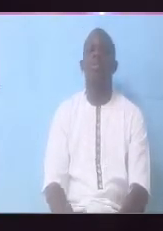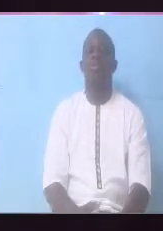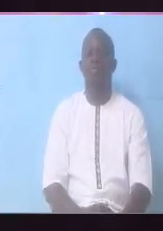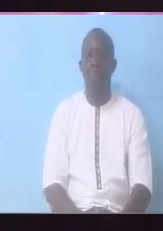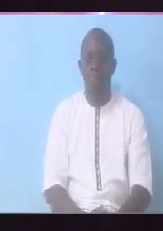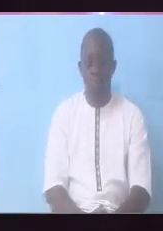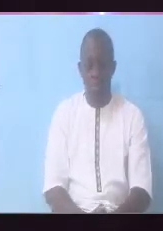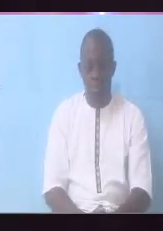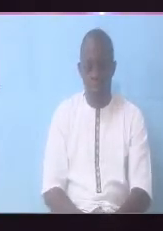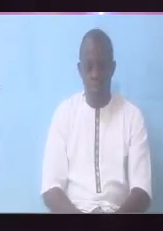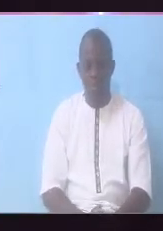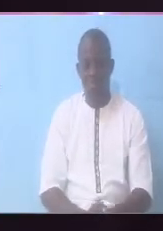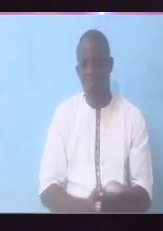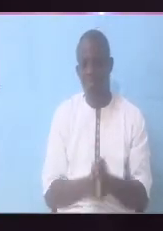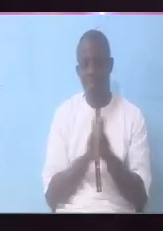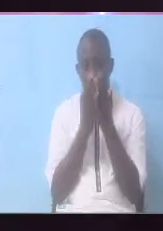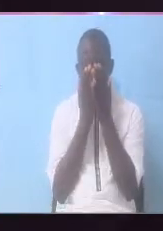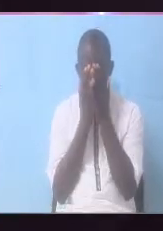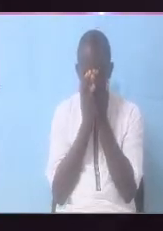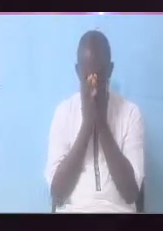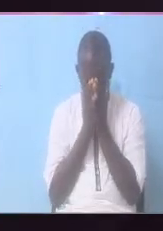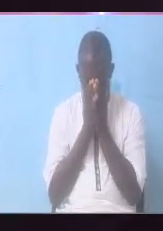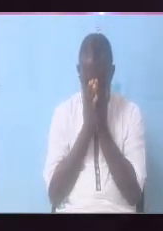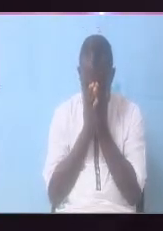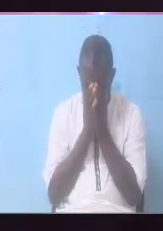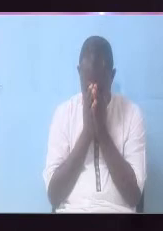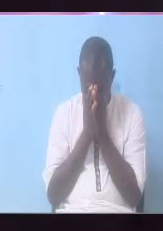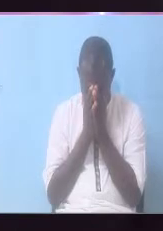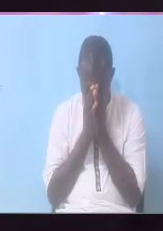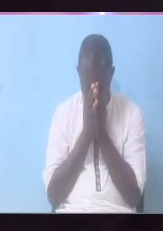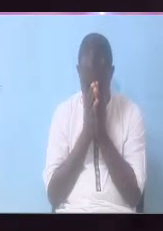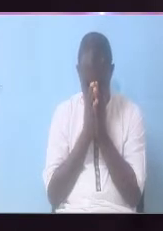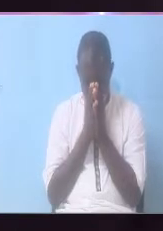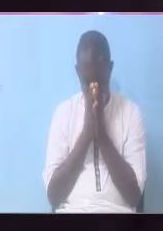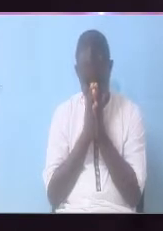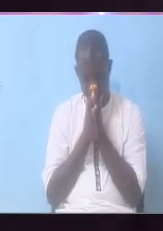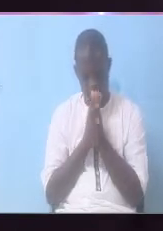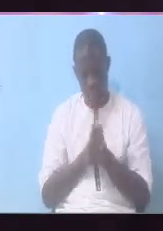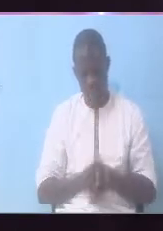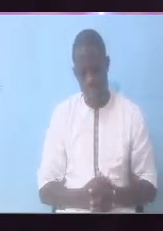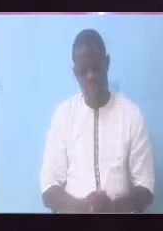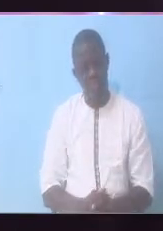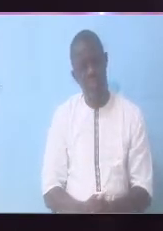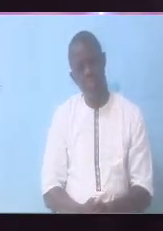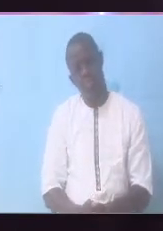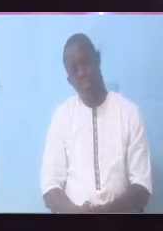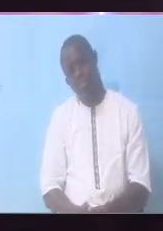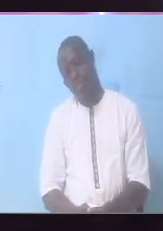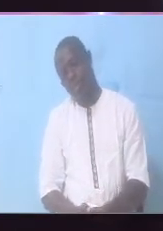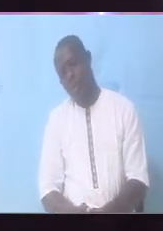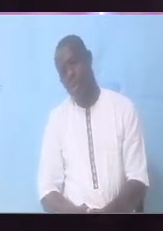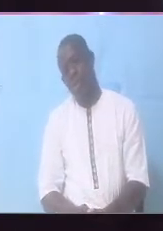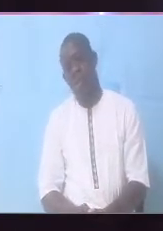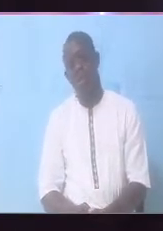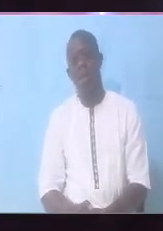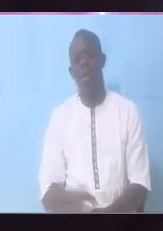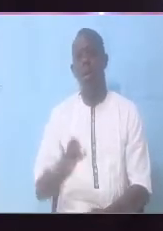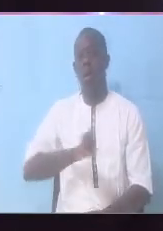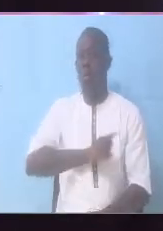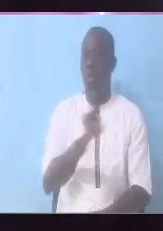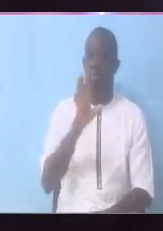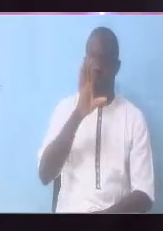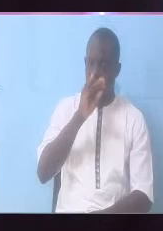me he want to make sure they will never ever come together to form a coalition against him. But the rest are seen as his enemies. We are talking about